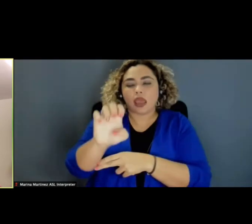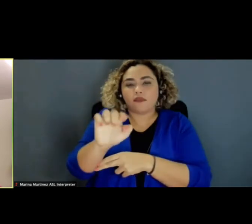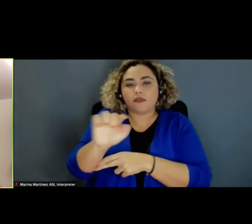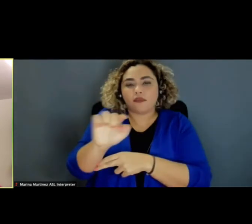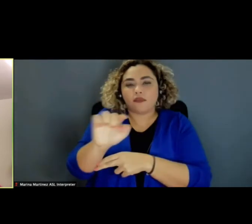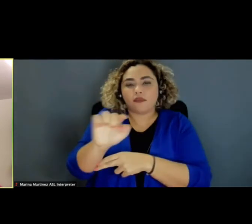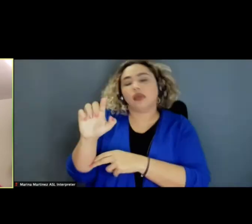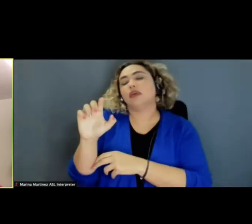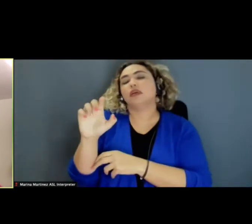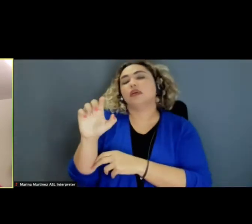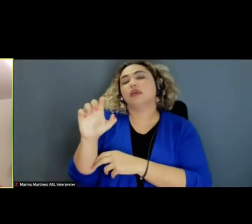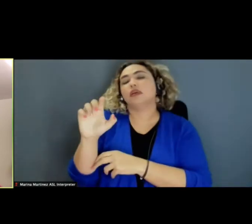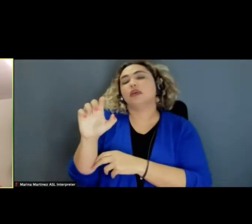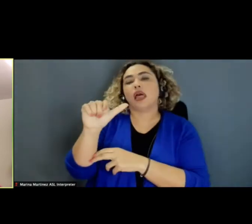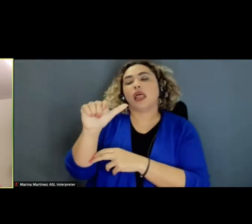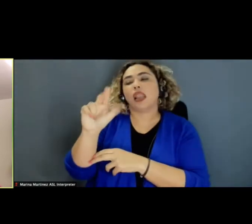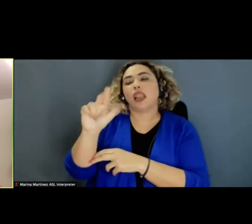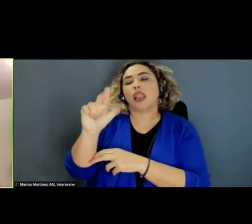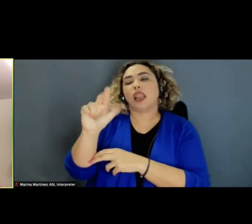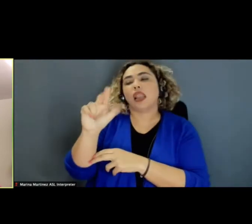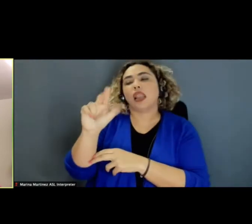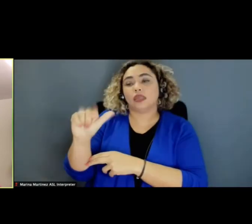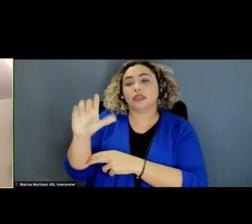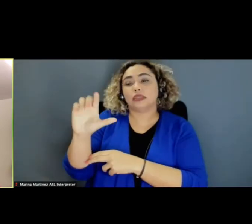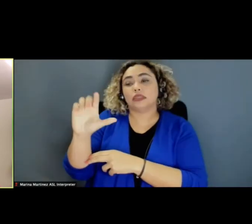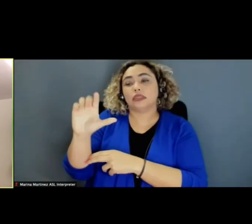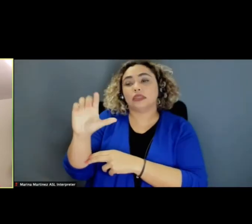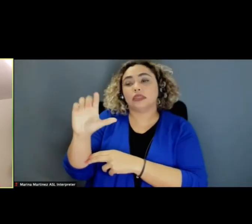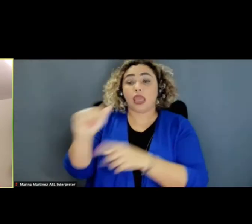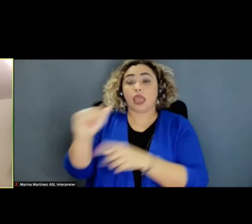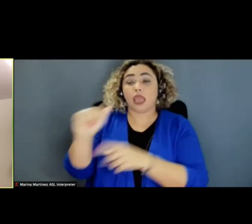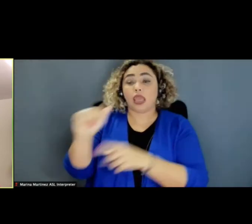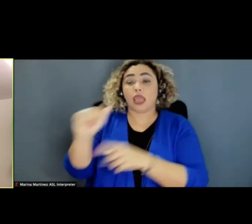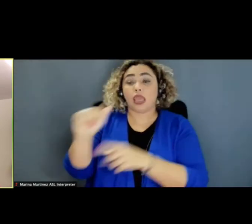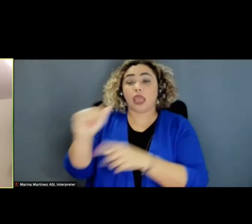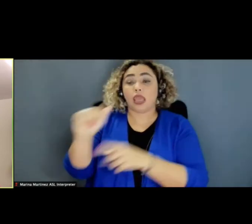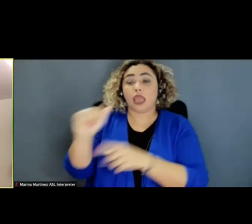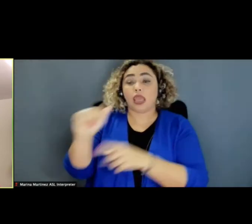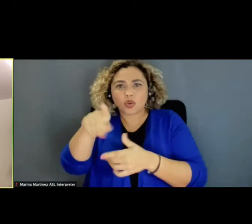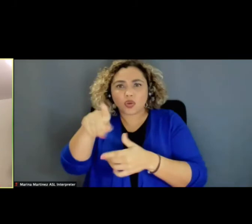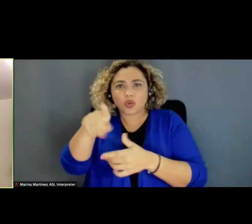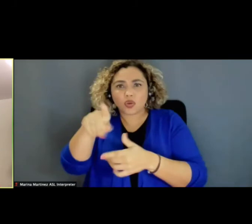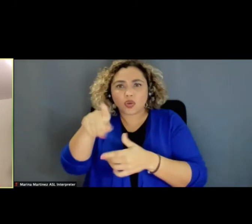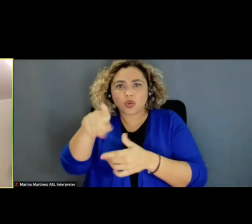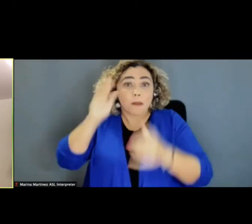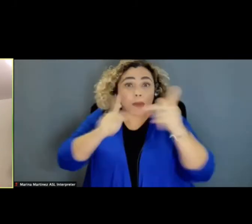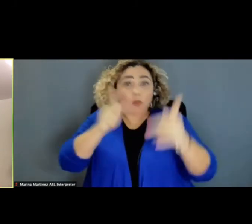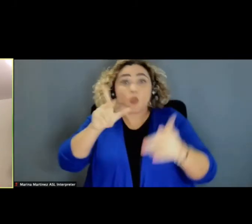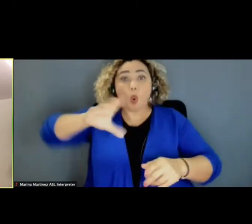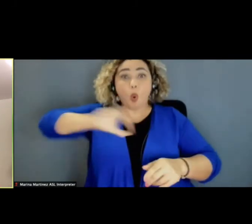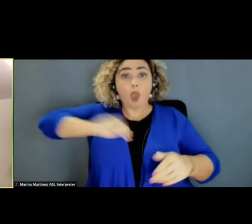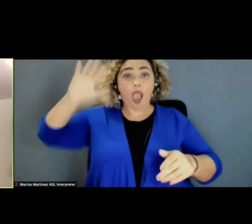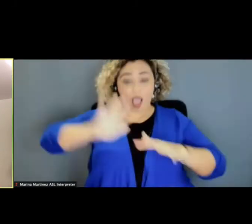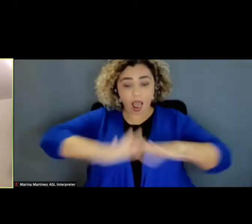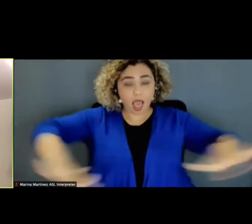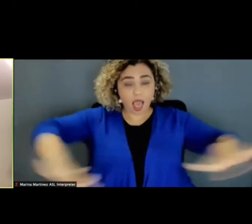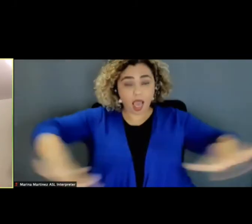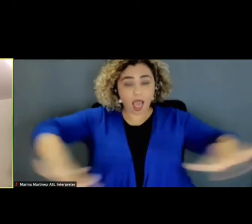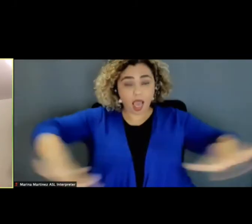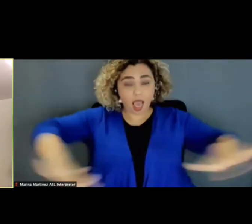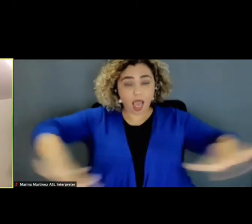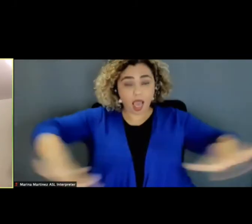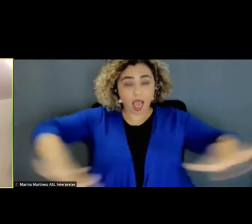native-land.ca to learn more about the indigenous roots of the land you are on right now. A link to this website is